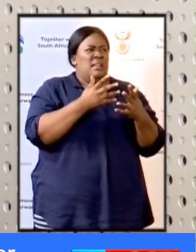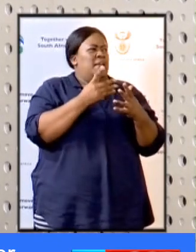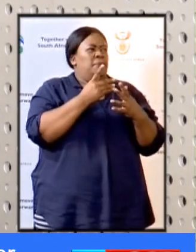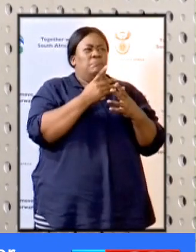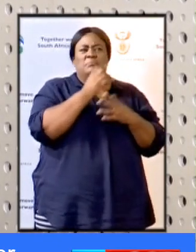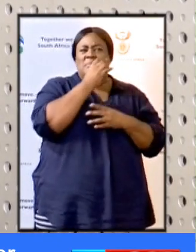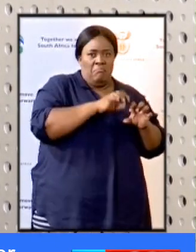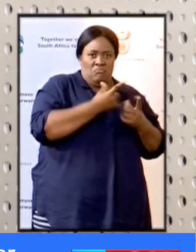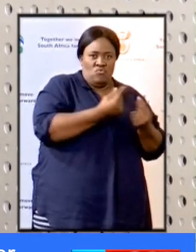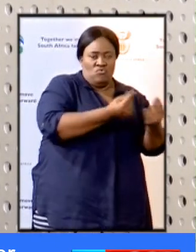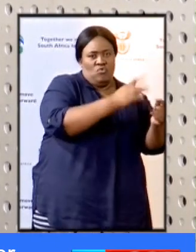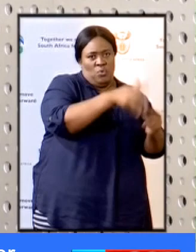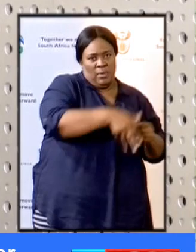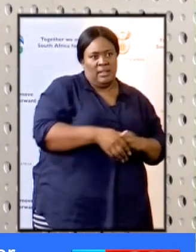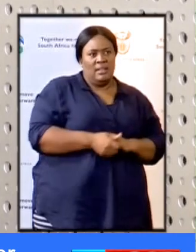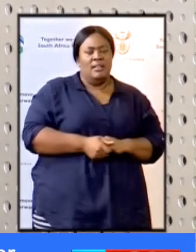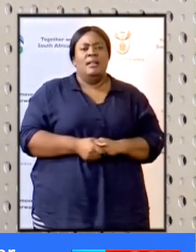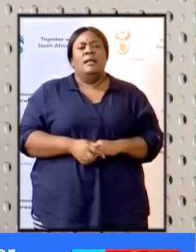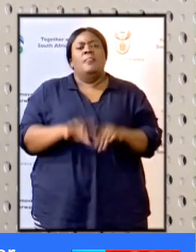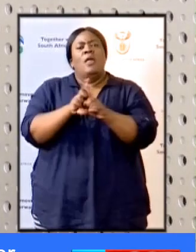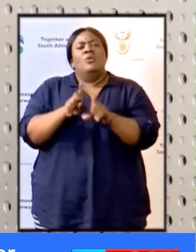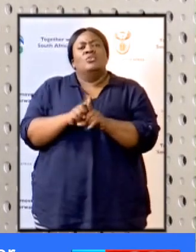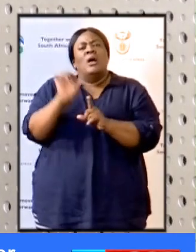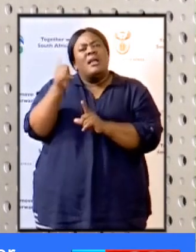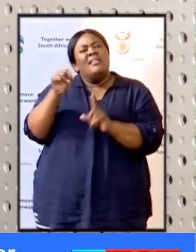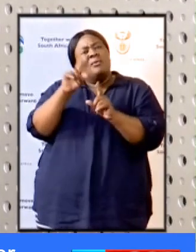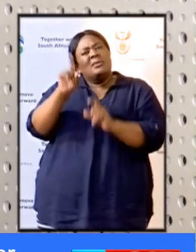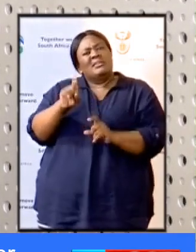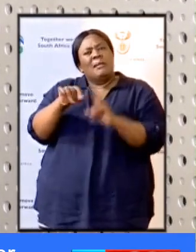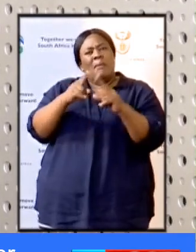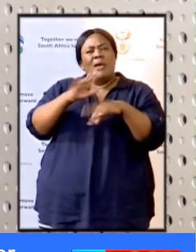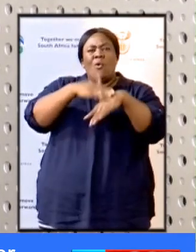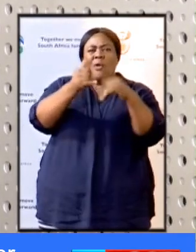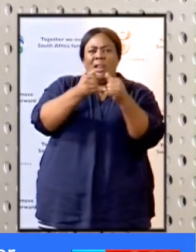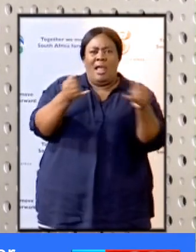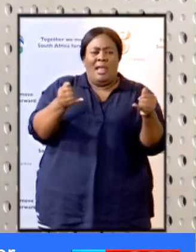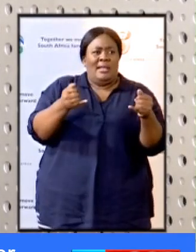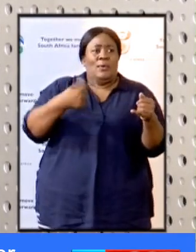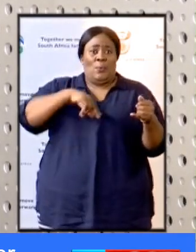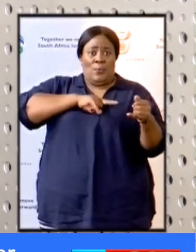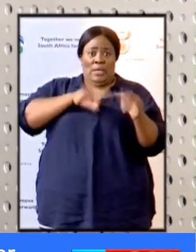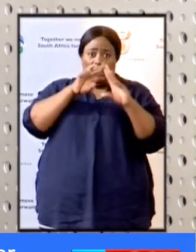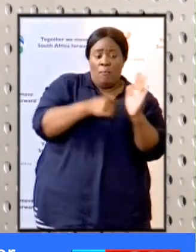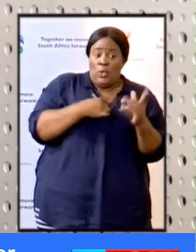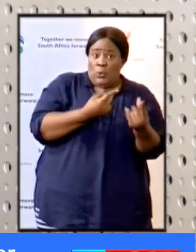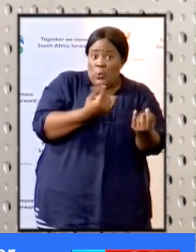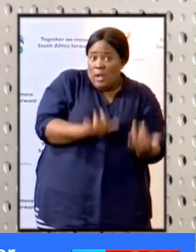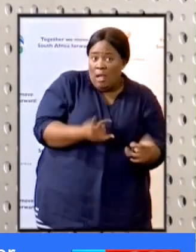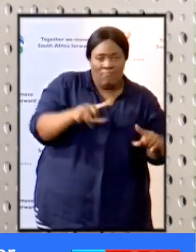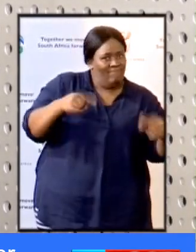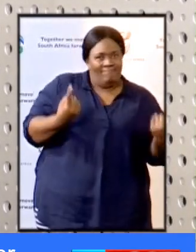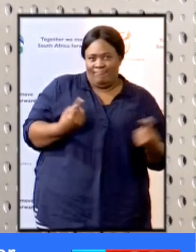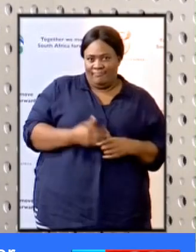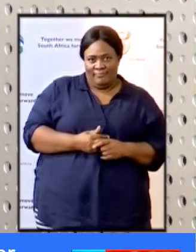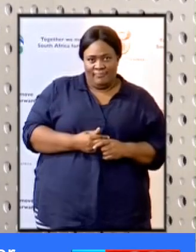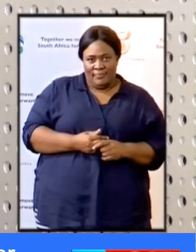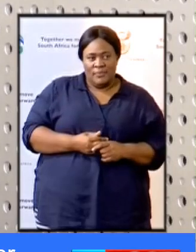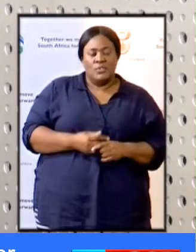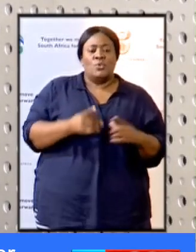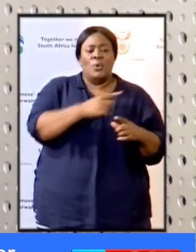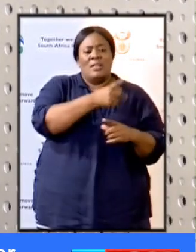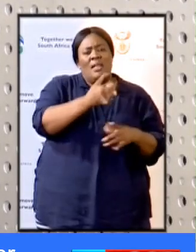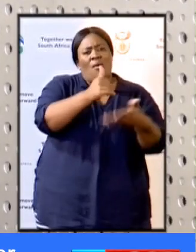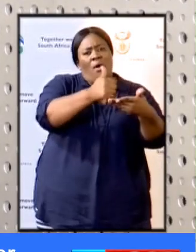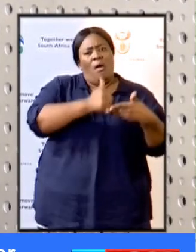because we have also in the department programs when unable to do them now. So they're helping us